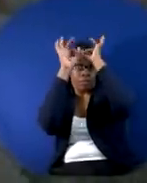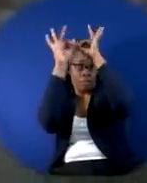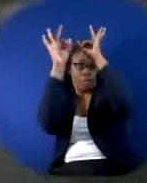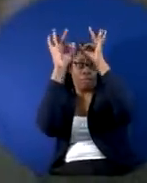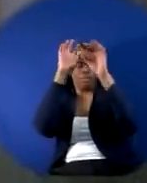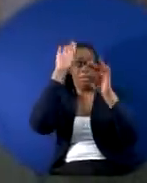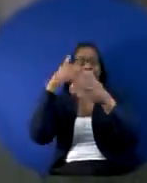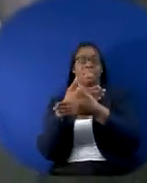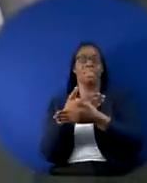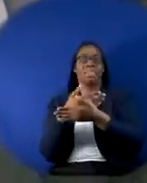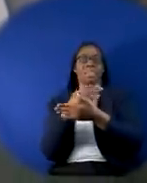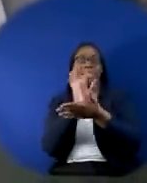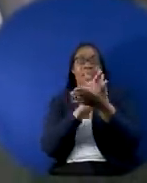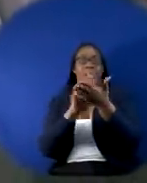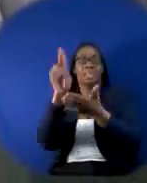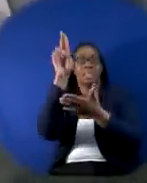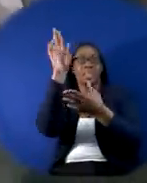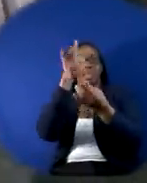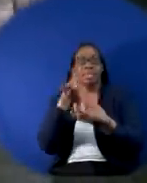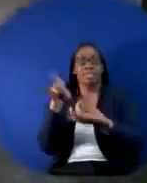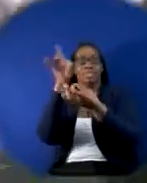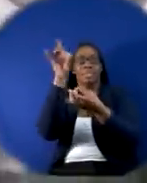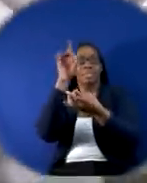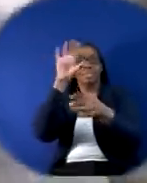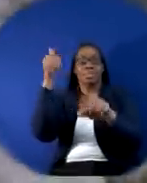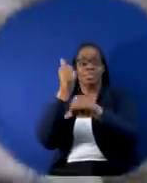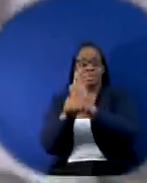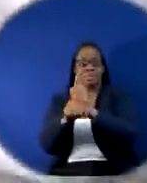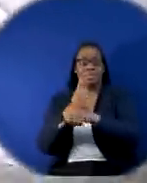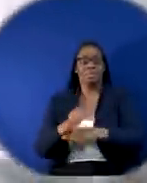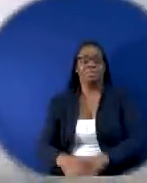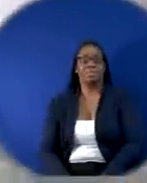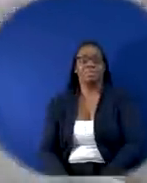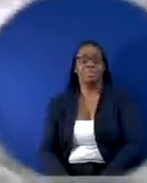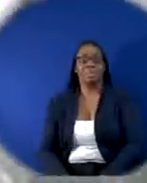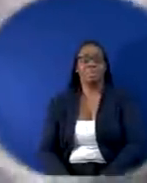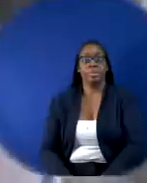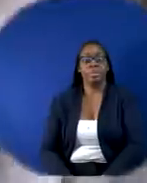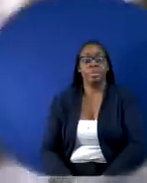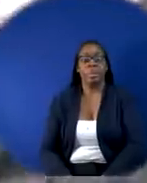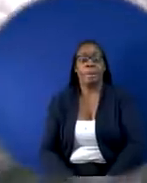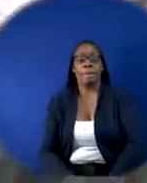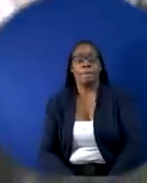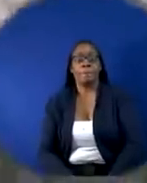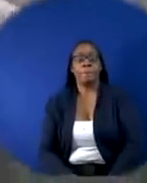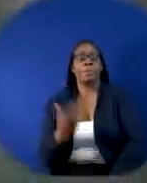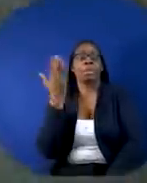and of the Son and of the Holy Ghost. Amen.